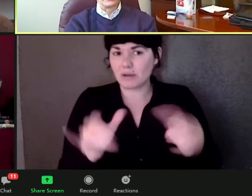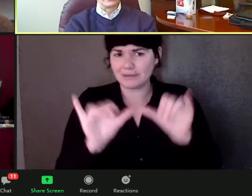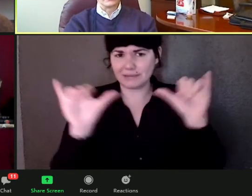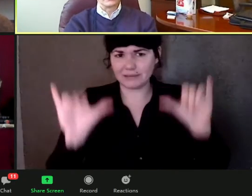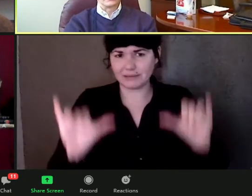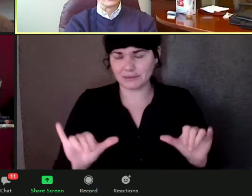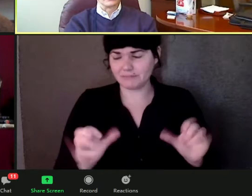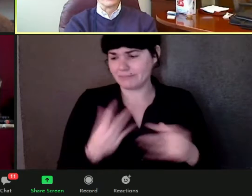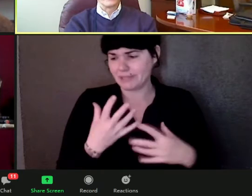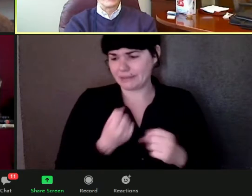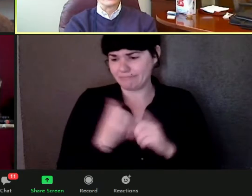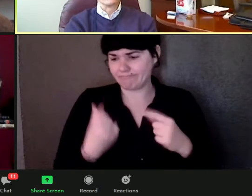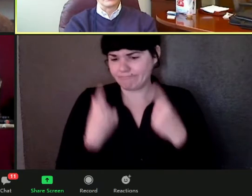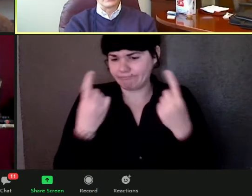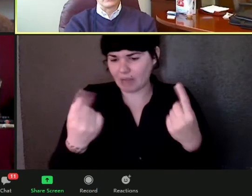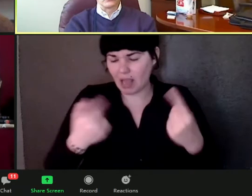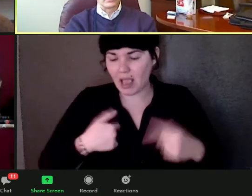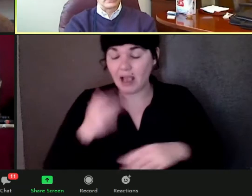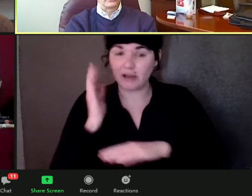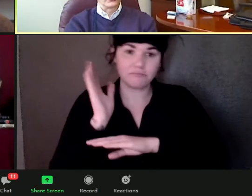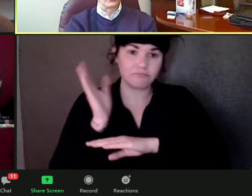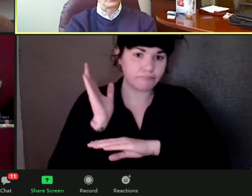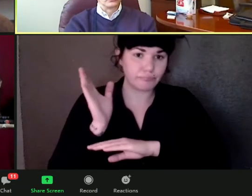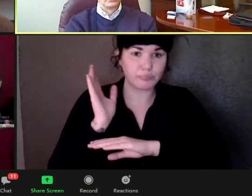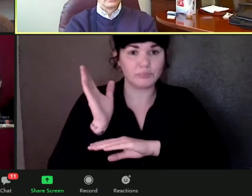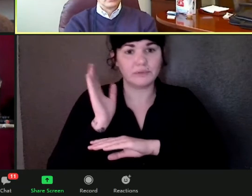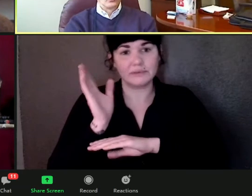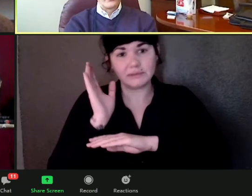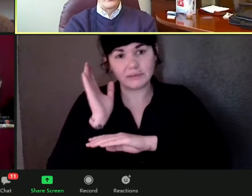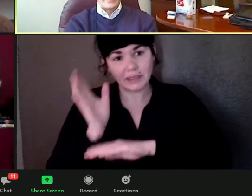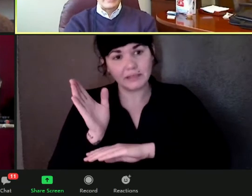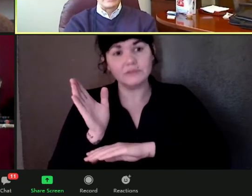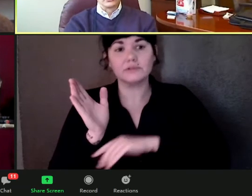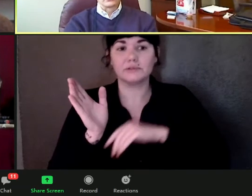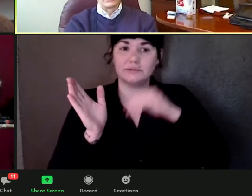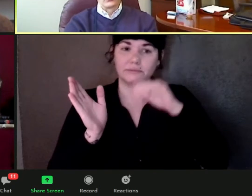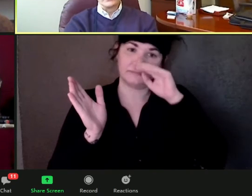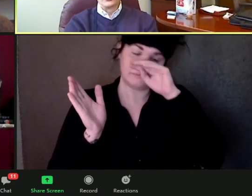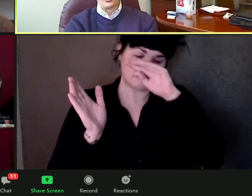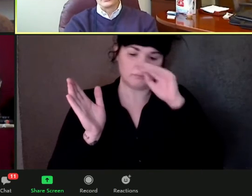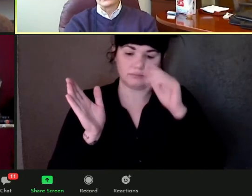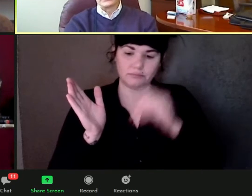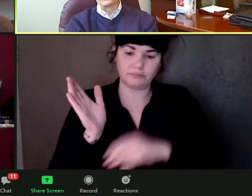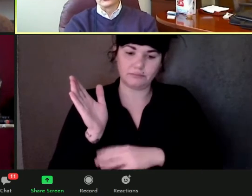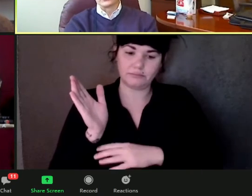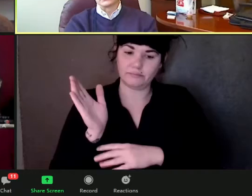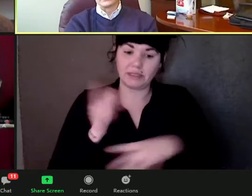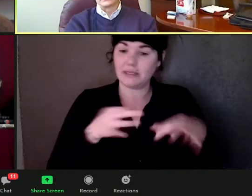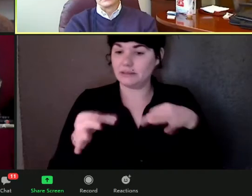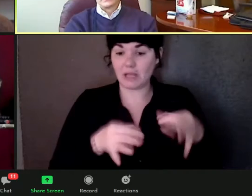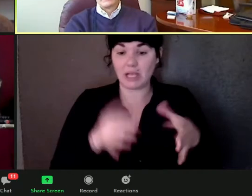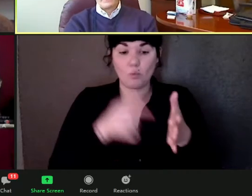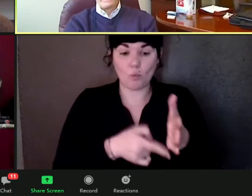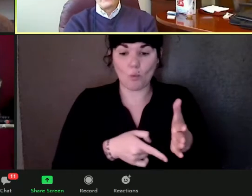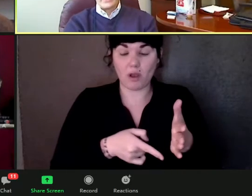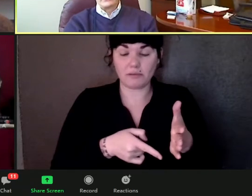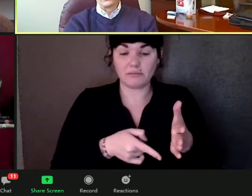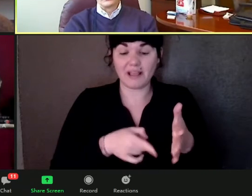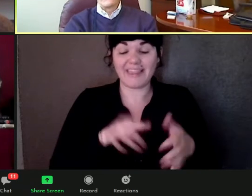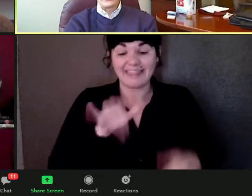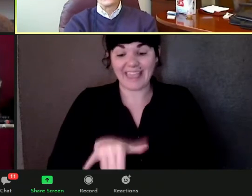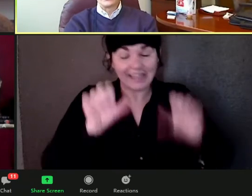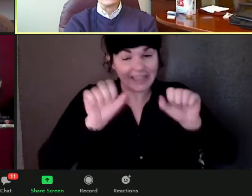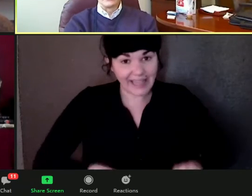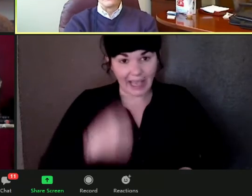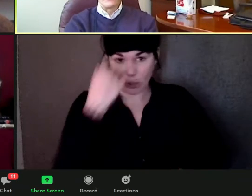ad infinitum in regards to what that can look like. We know what it needs to look like. And that